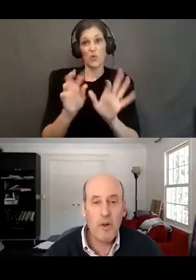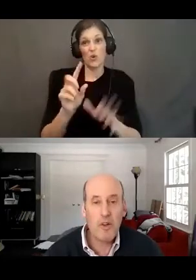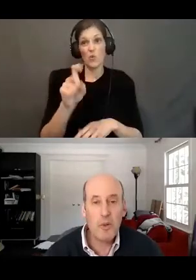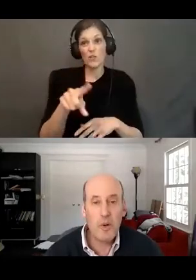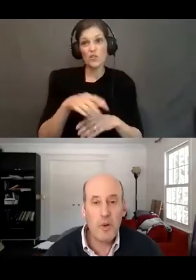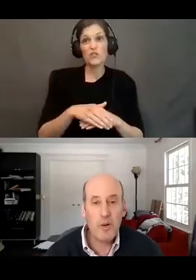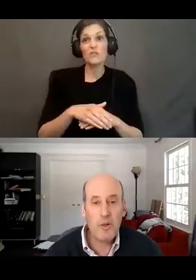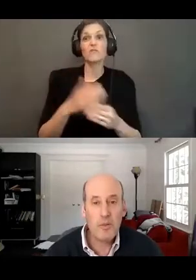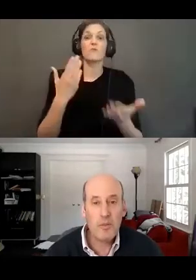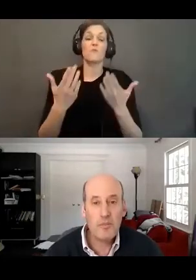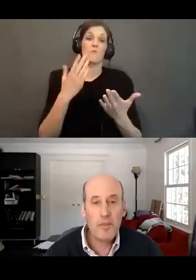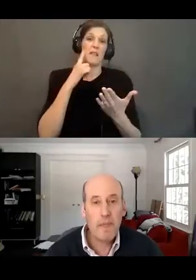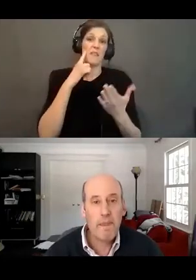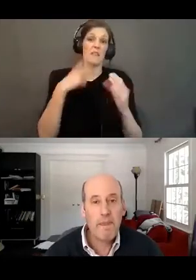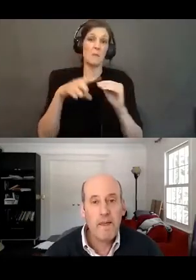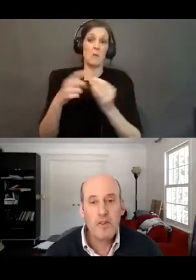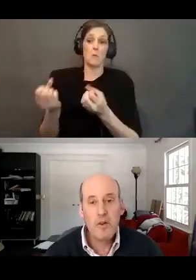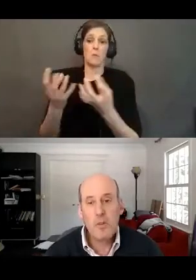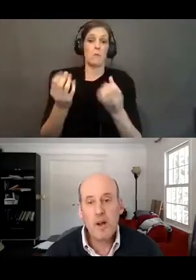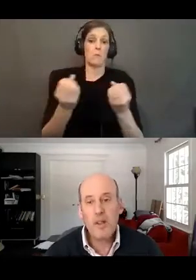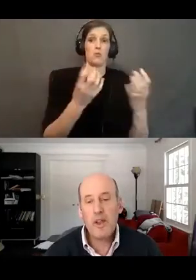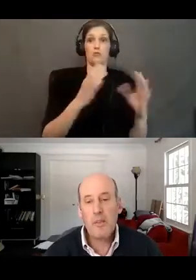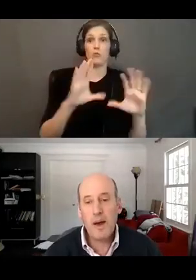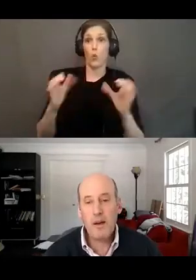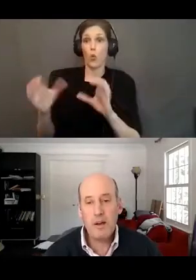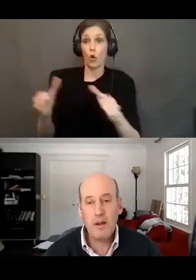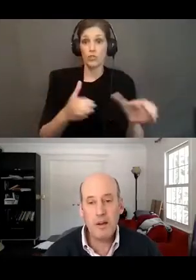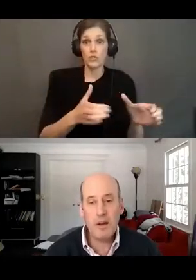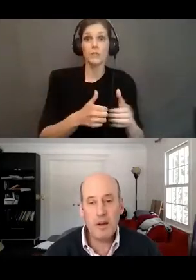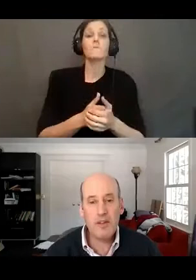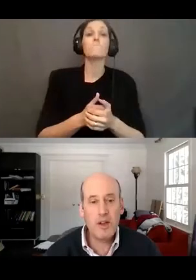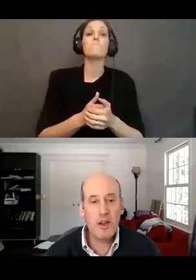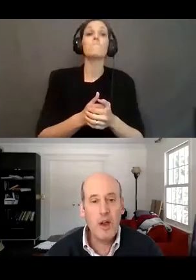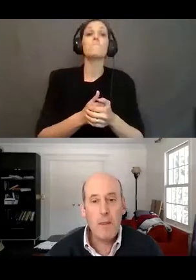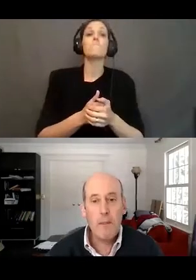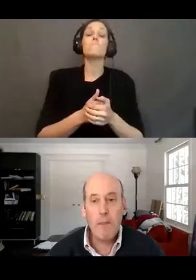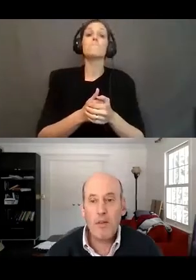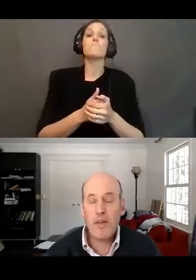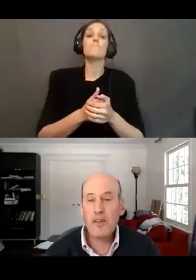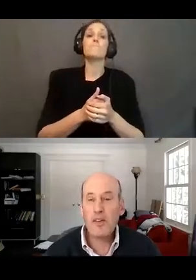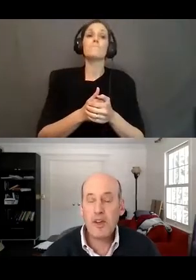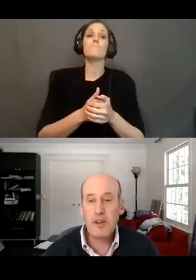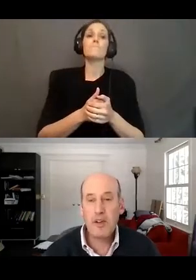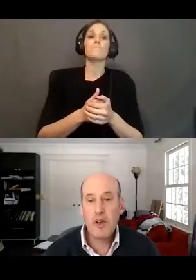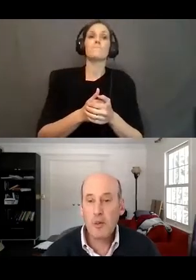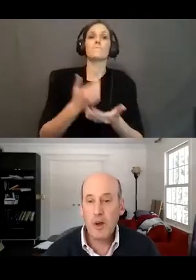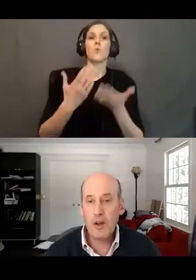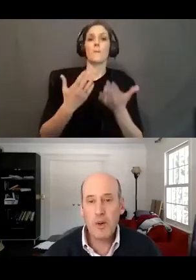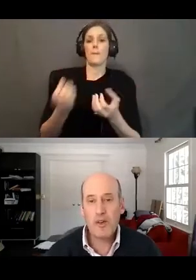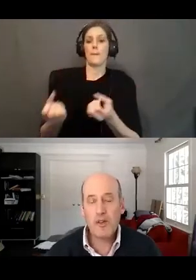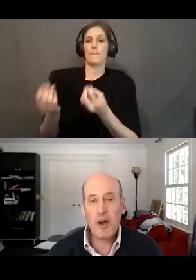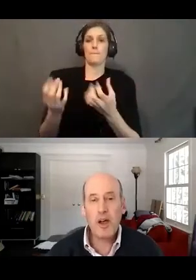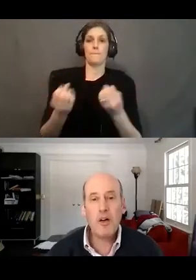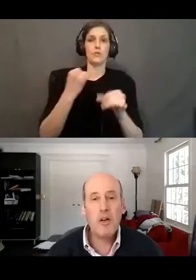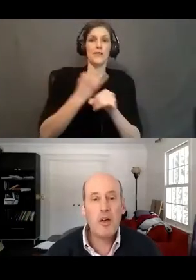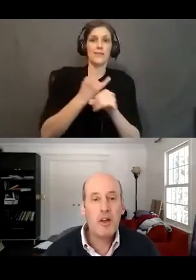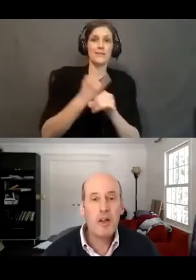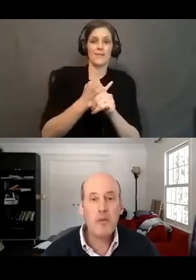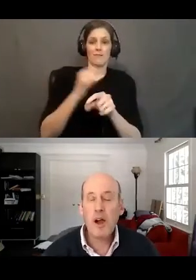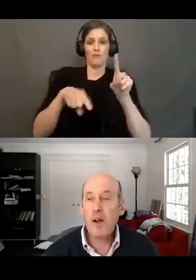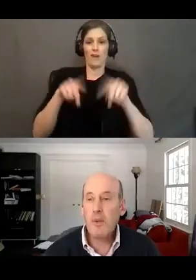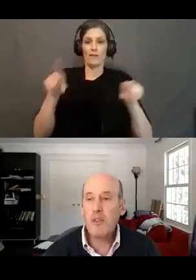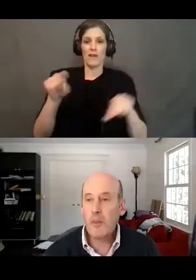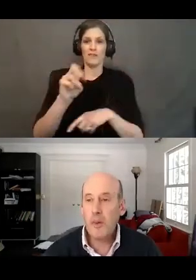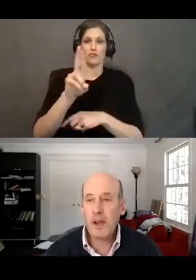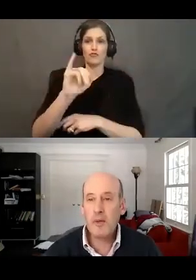think about multiple cohorts. So if we want to think about it as a multi-site randomized trial, if